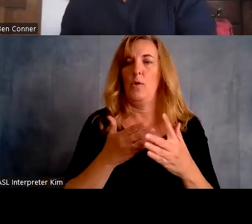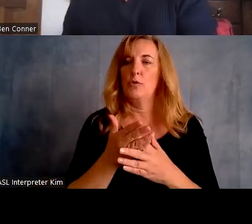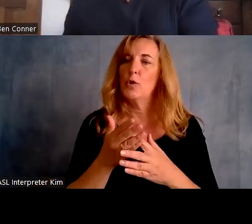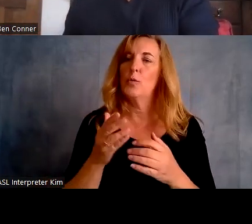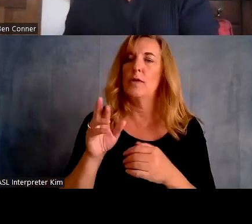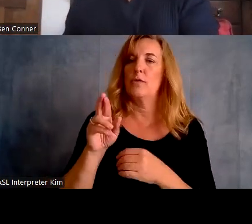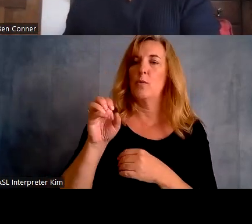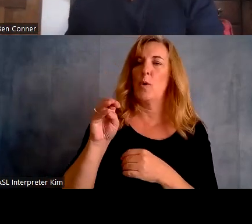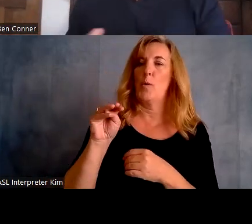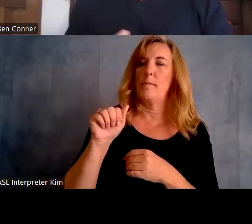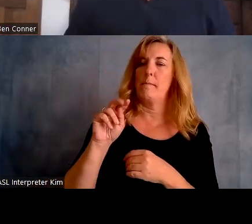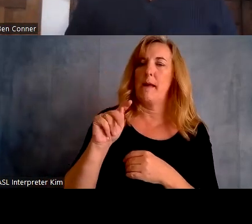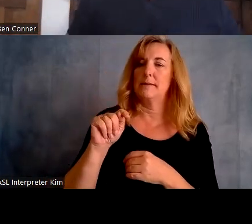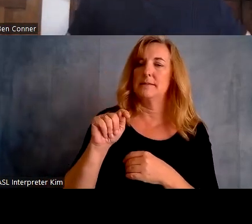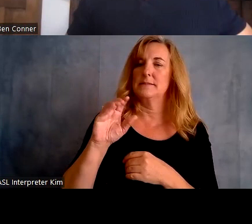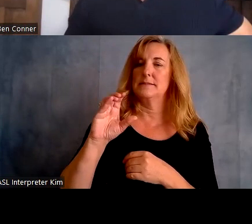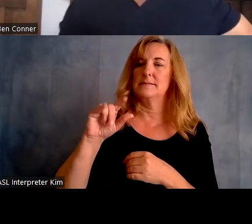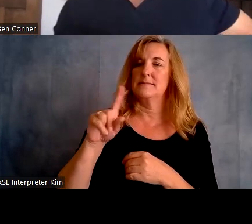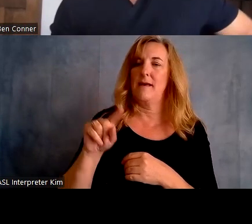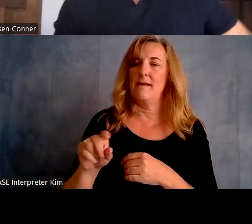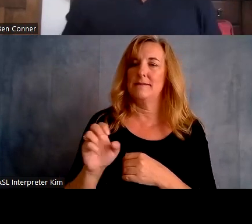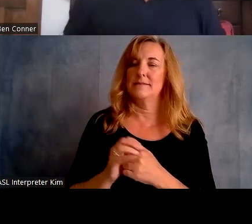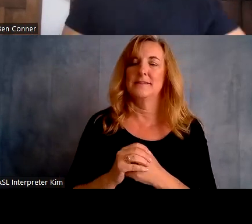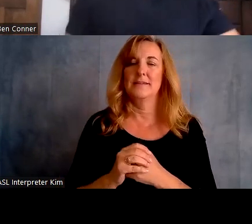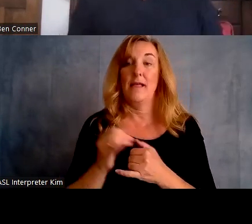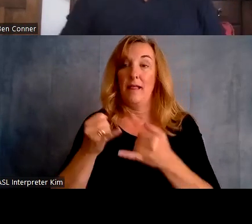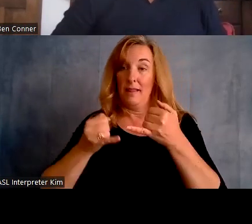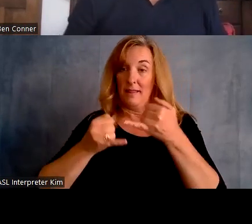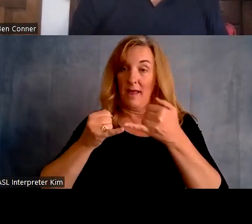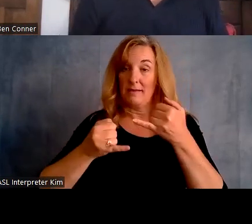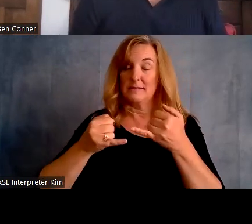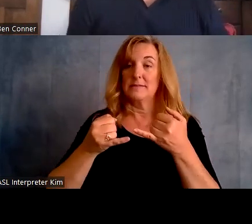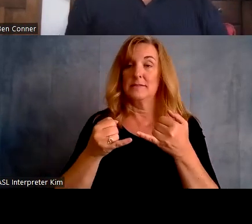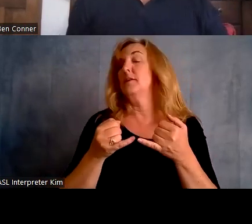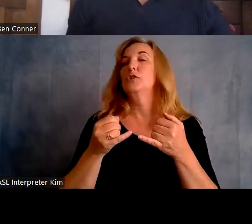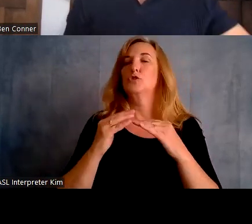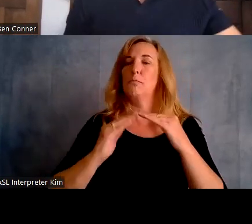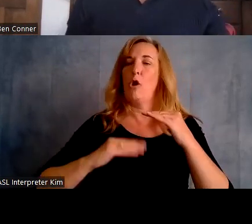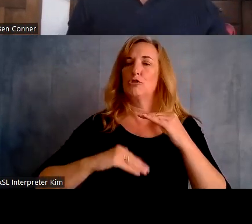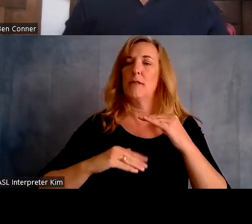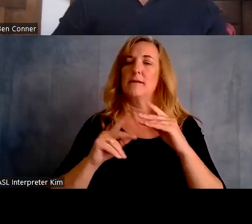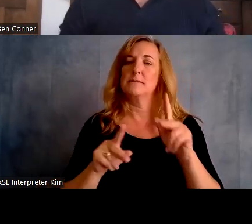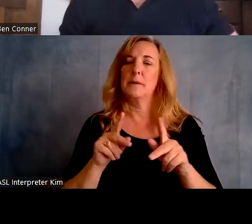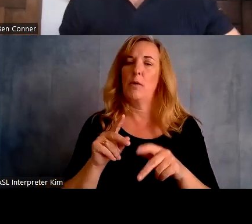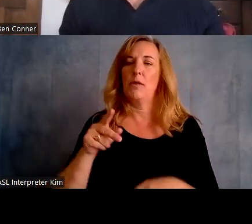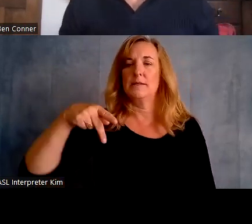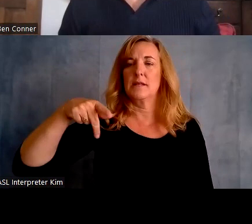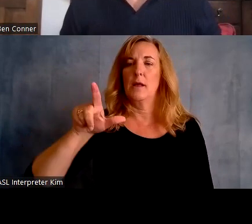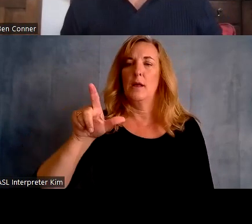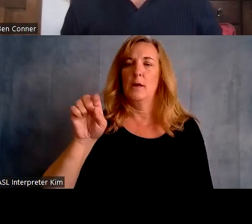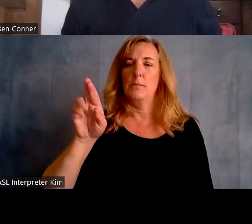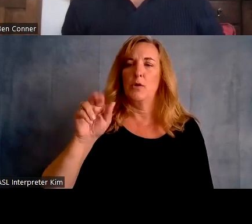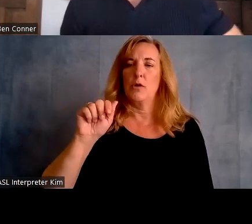romanticizing others. And then the last method we use to marginalize people is we pluralize. So whereas